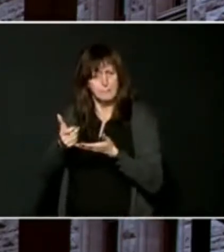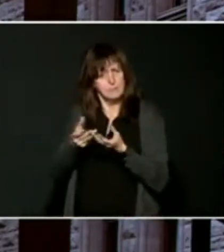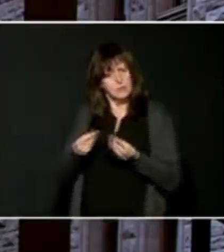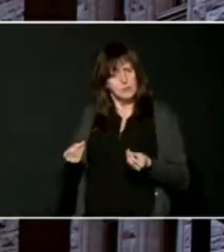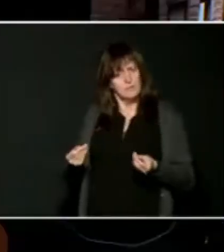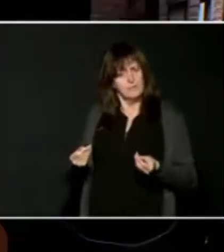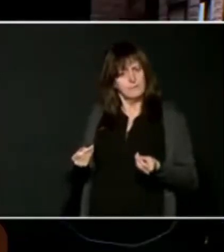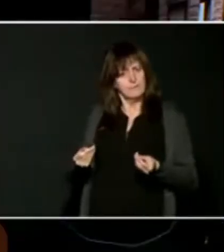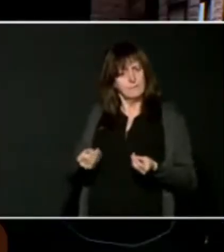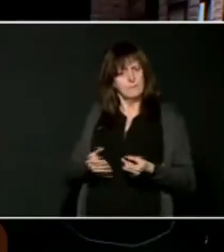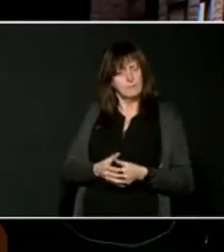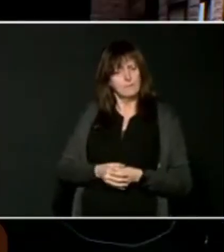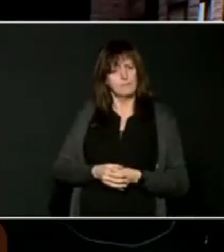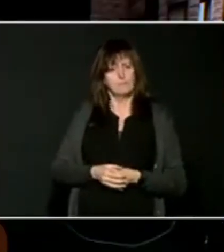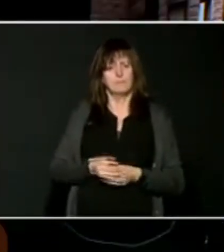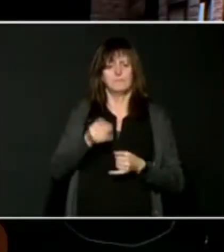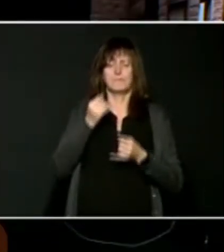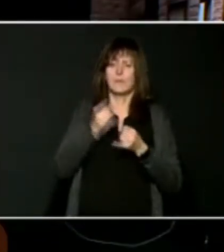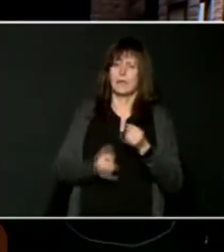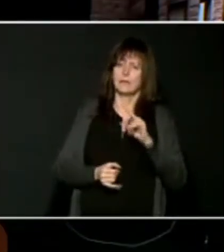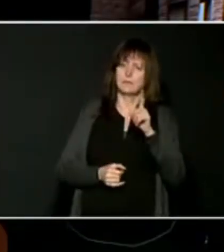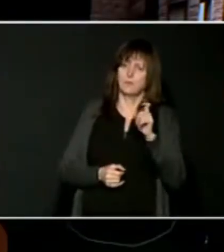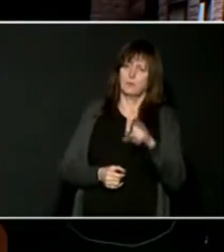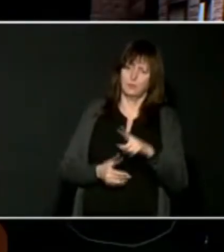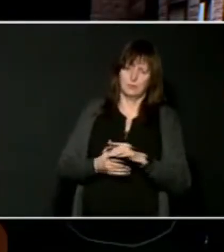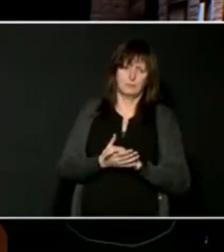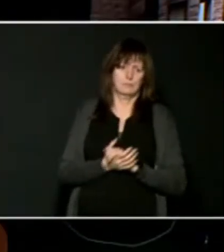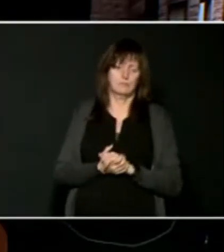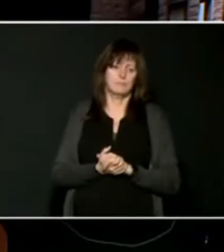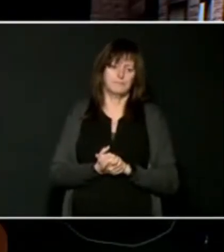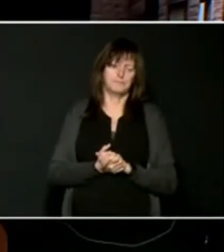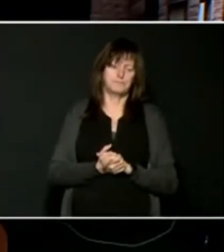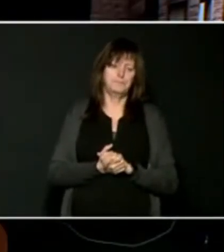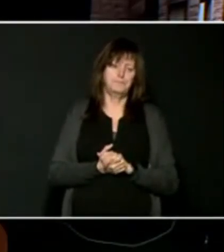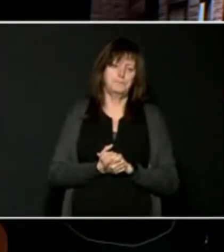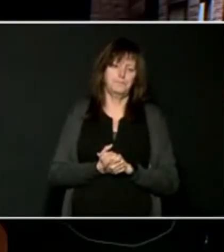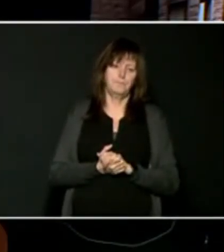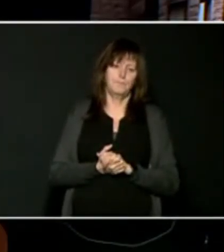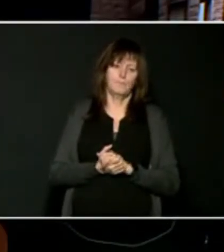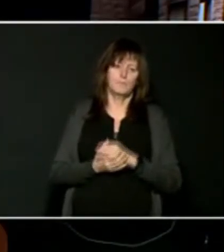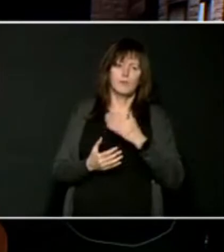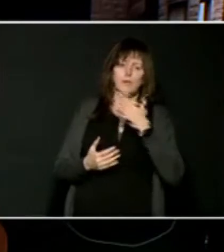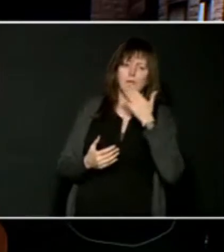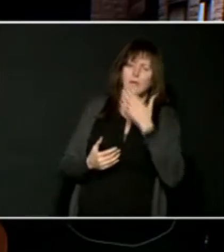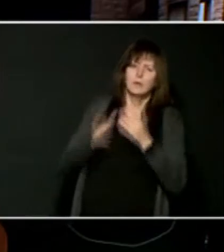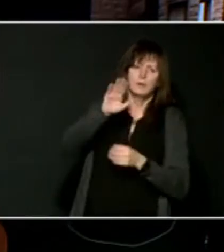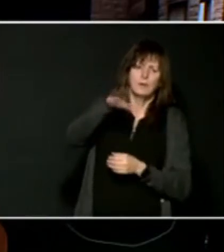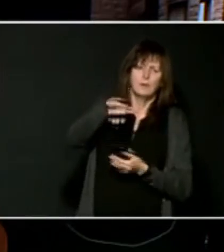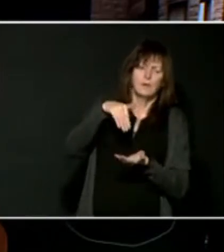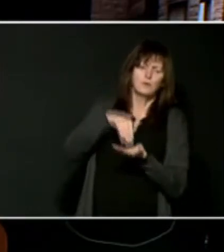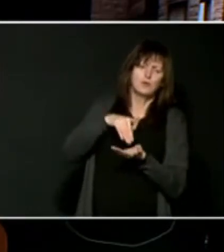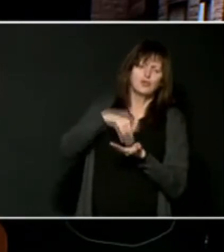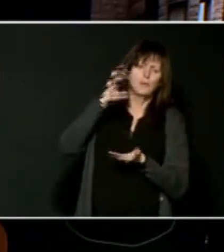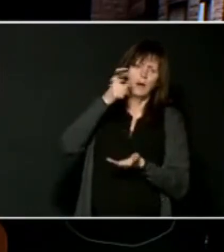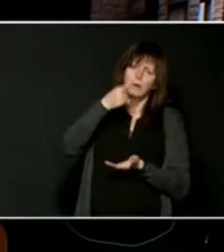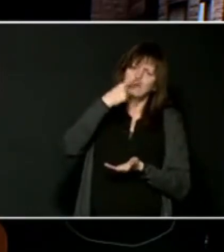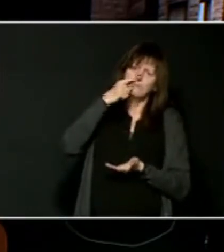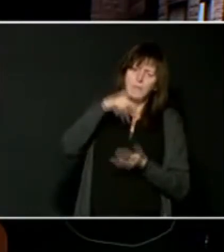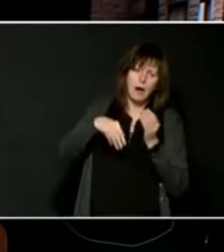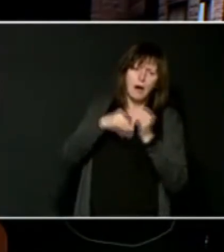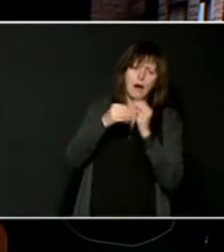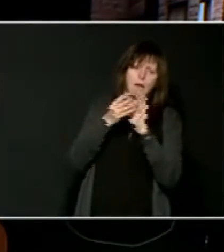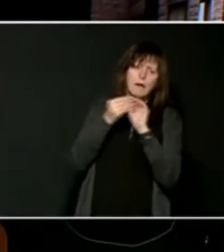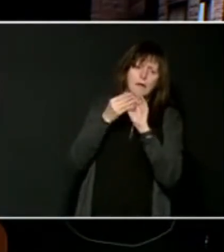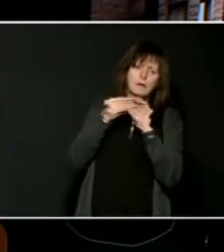the last question. Thank you. Maybe Dr. Brown, you could weigh in on this. We know where